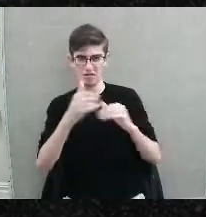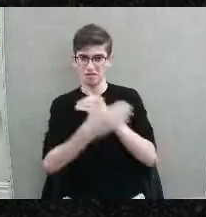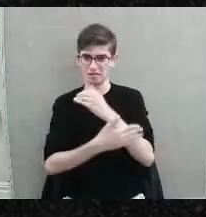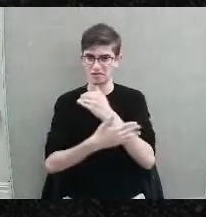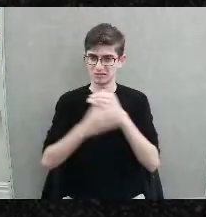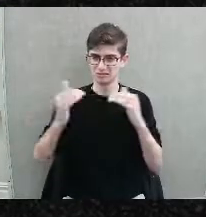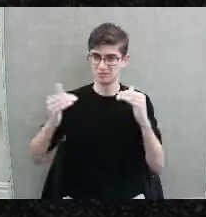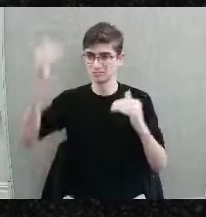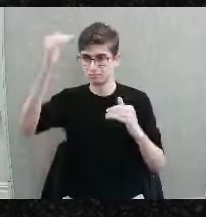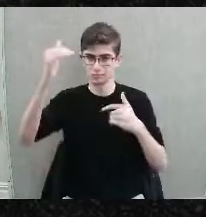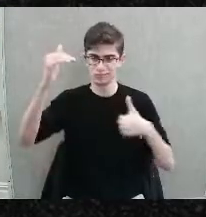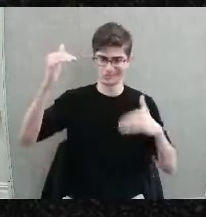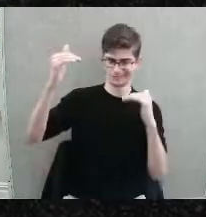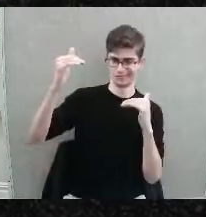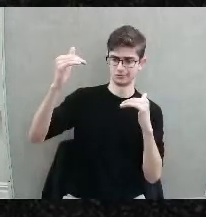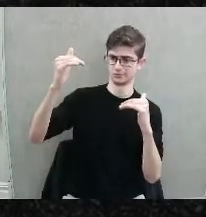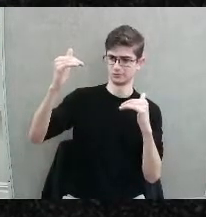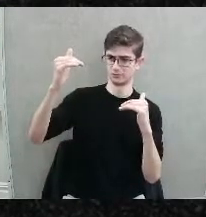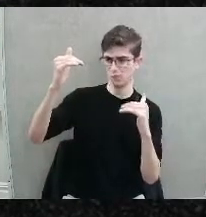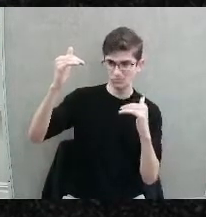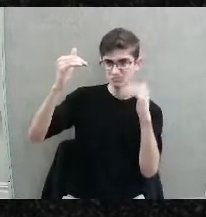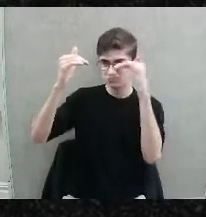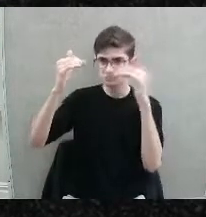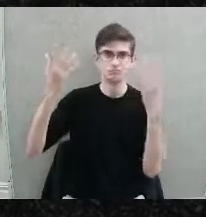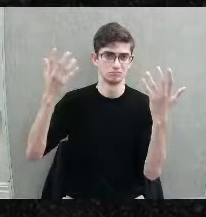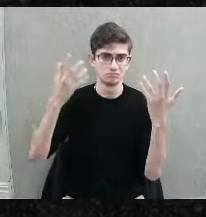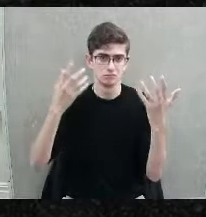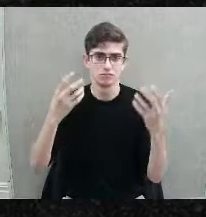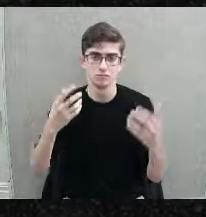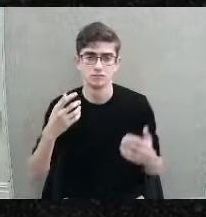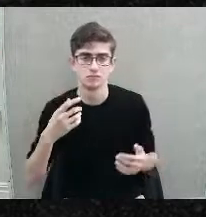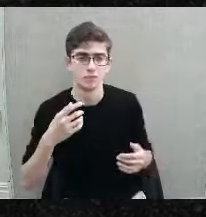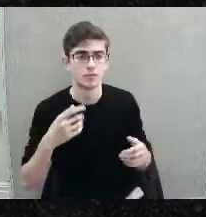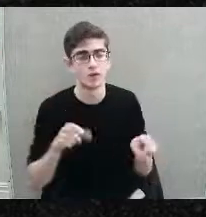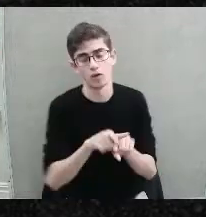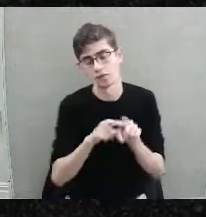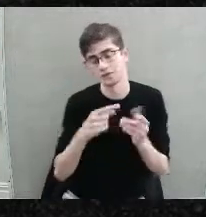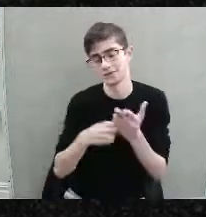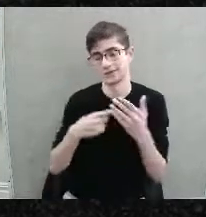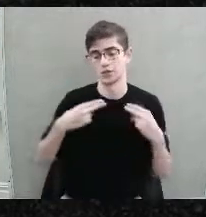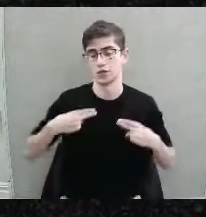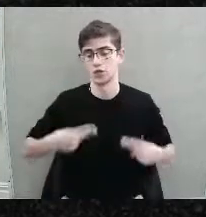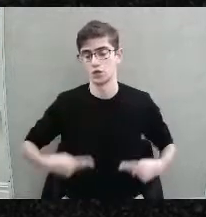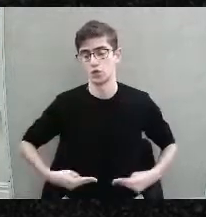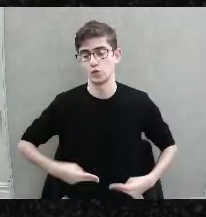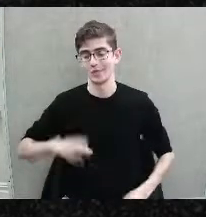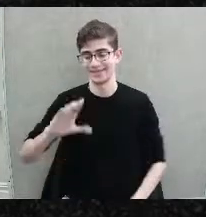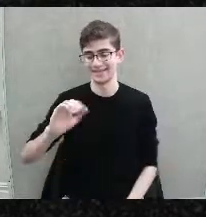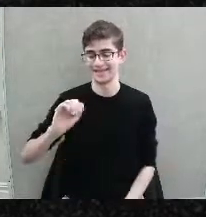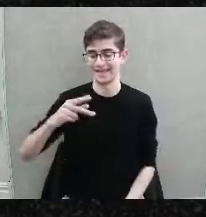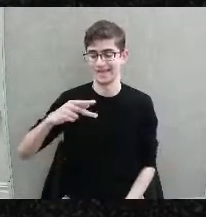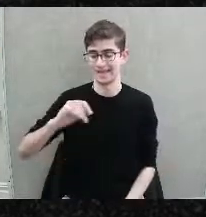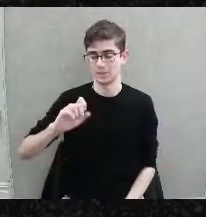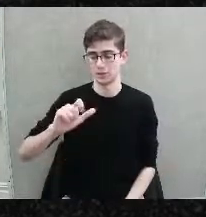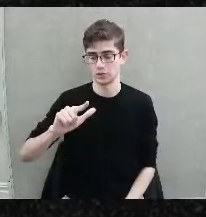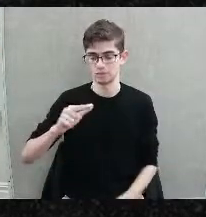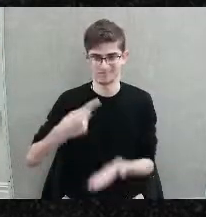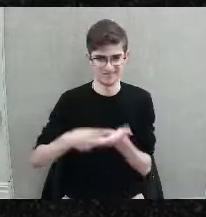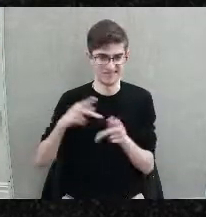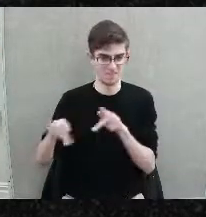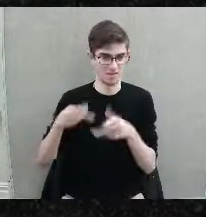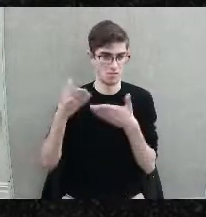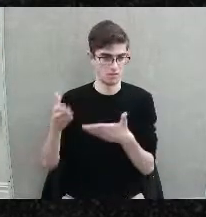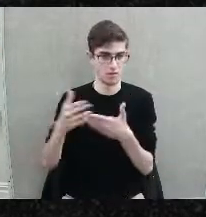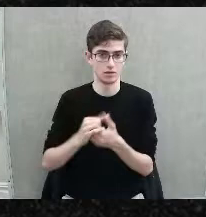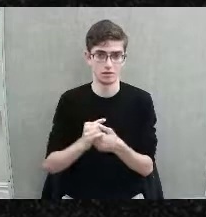Both environmental and on what would be called the human capital, right? The people of the region. And so there's really been the